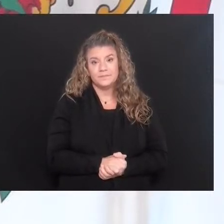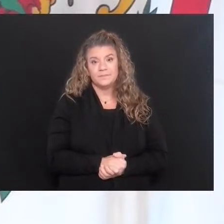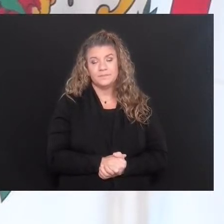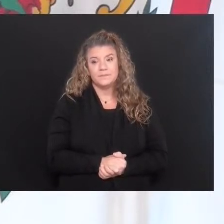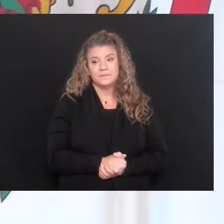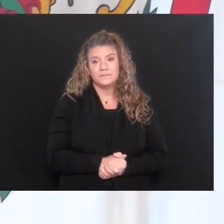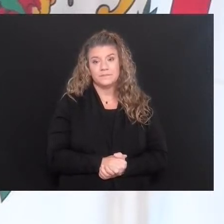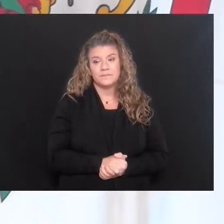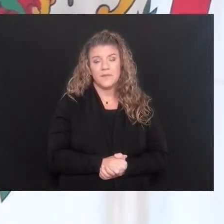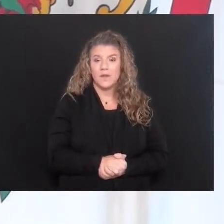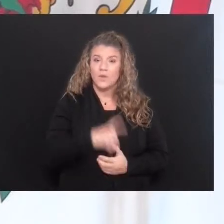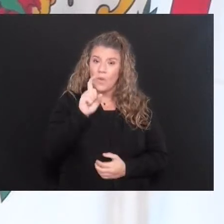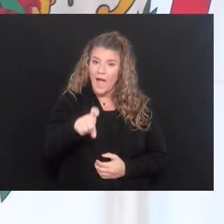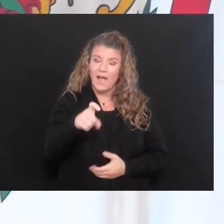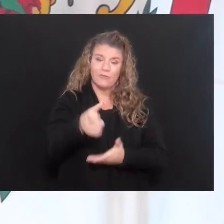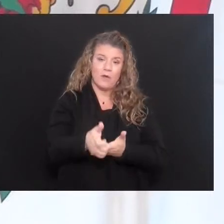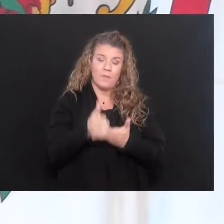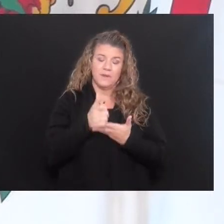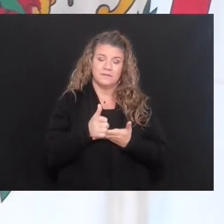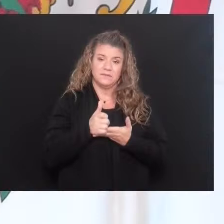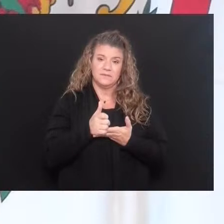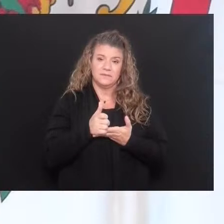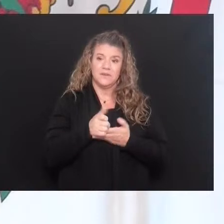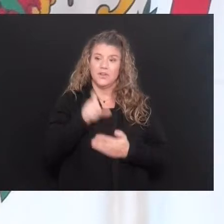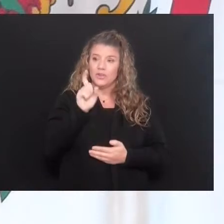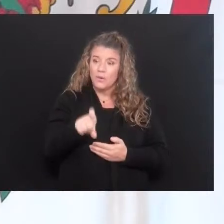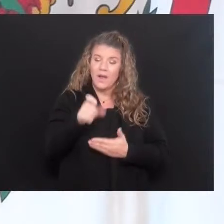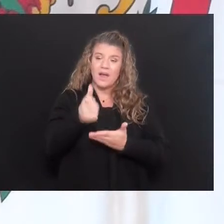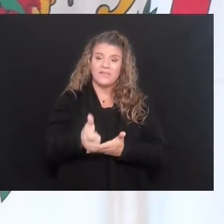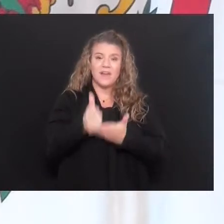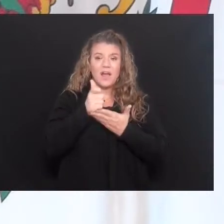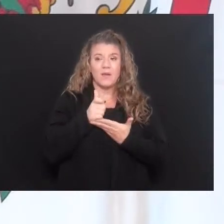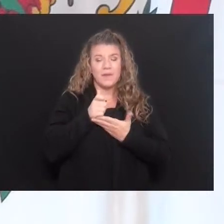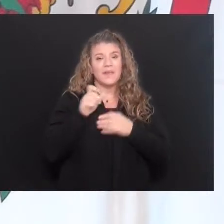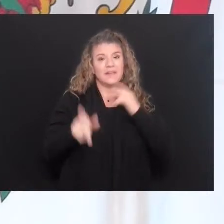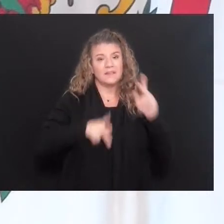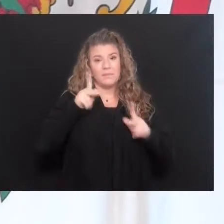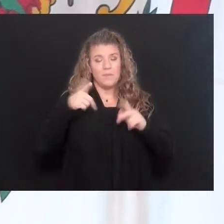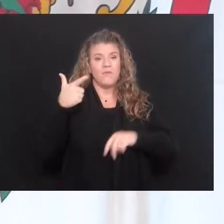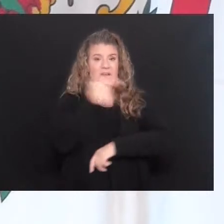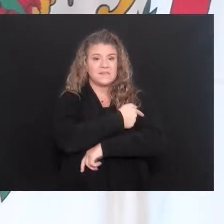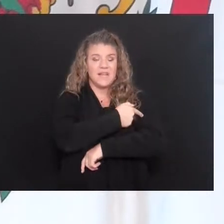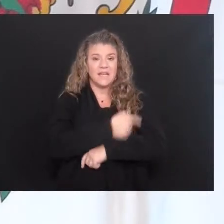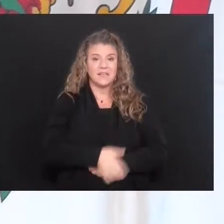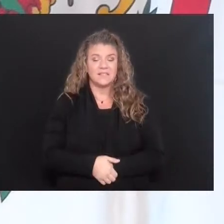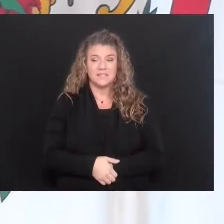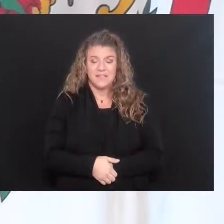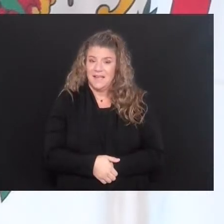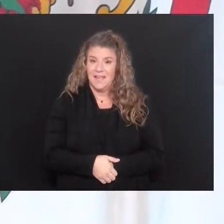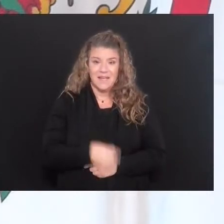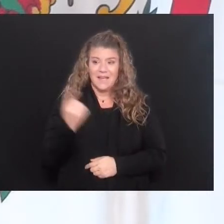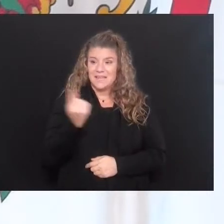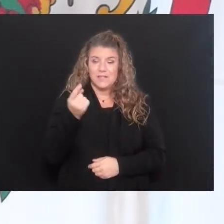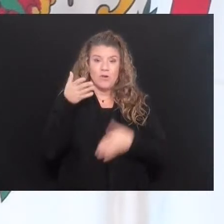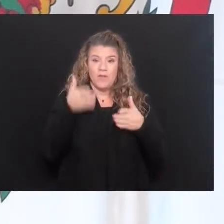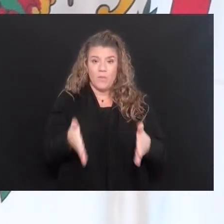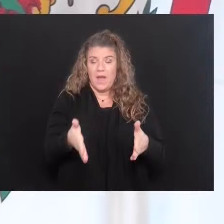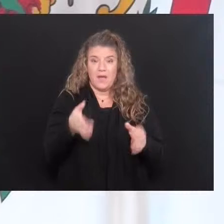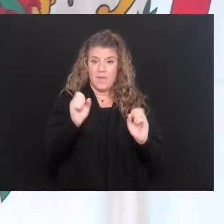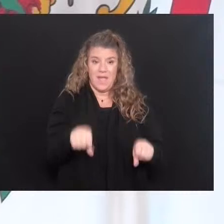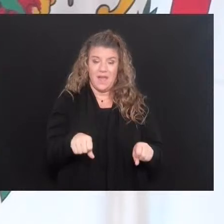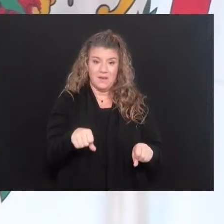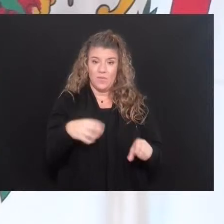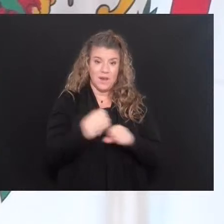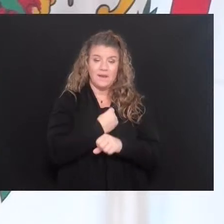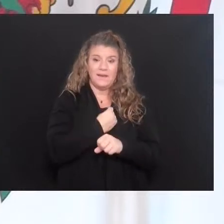You got to help me. You got to help me get the people vaccinated. It's the only way out of this.